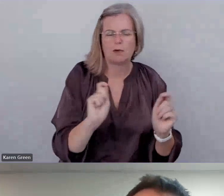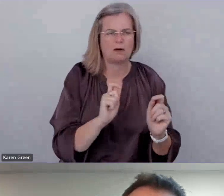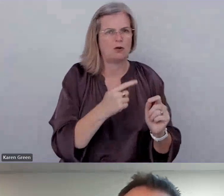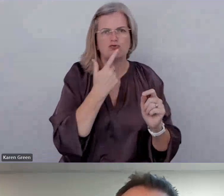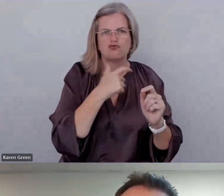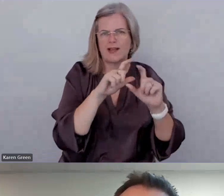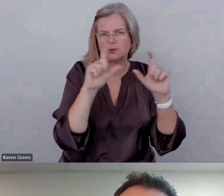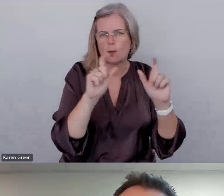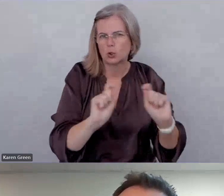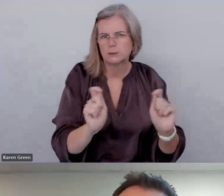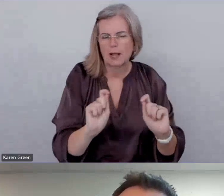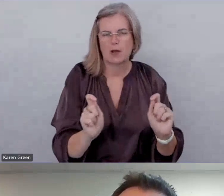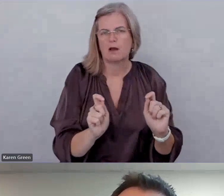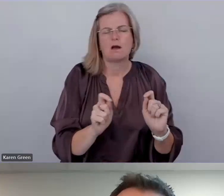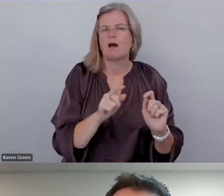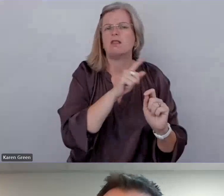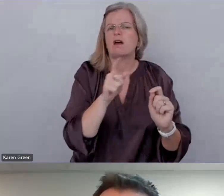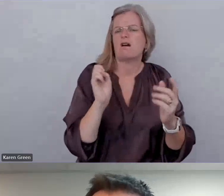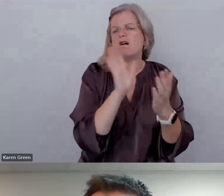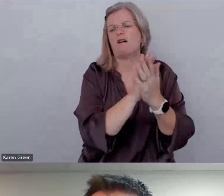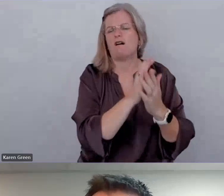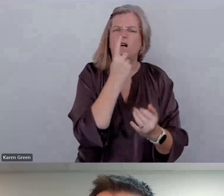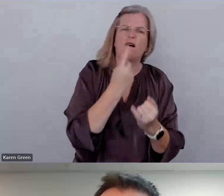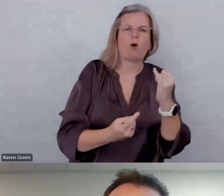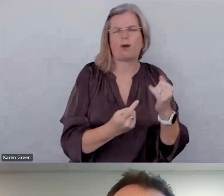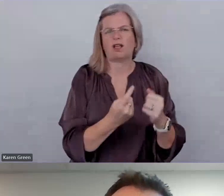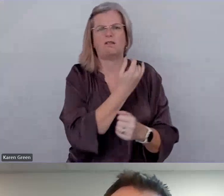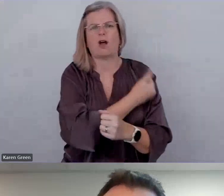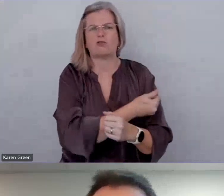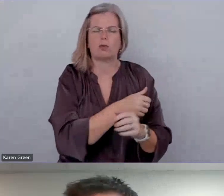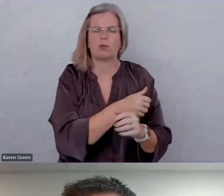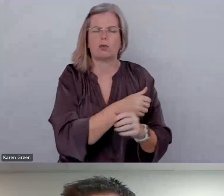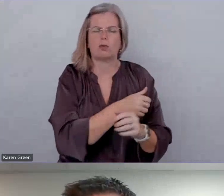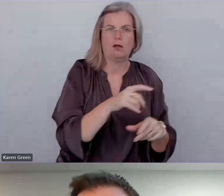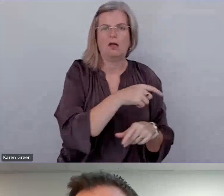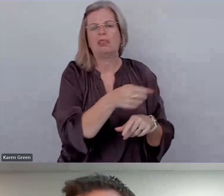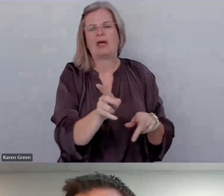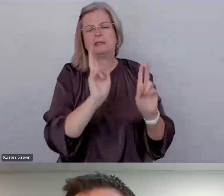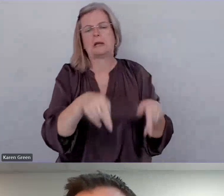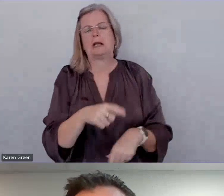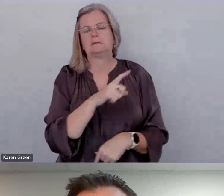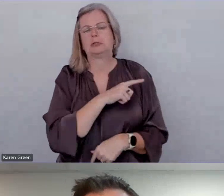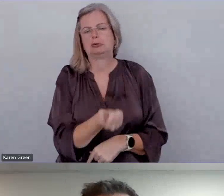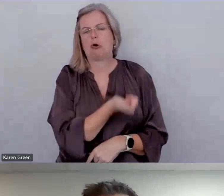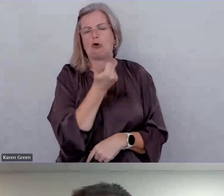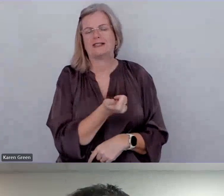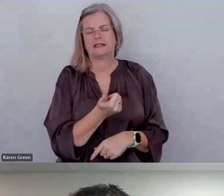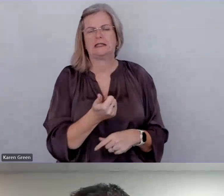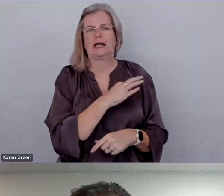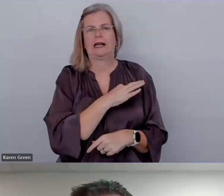clinically vulnerable people are exposed to this. These people died, but they were clinically vulnerable, so that's okay. And it's kind